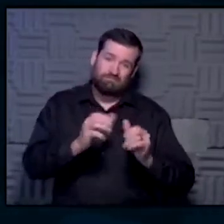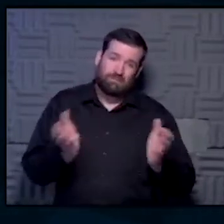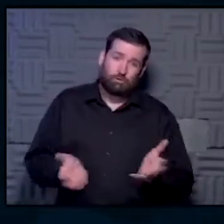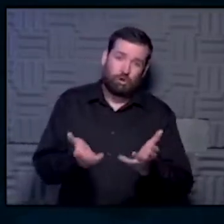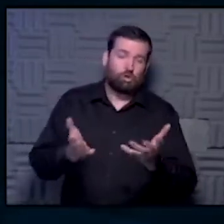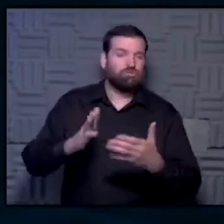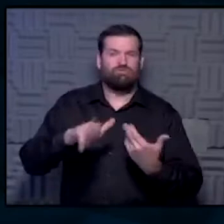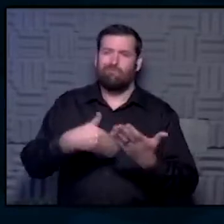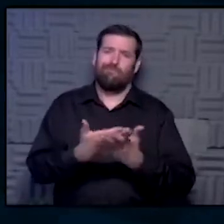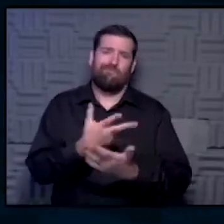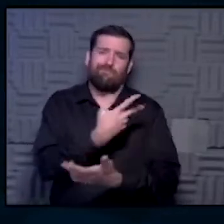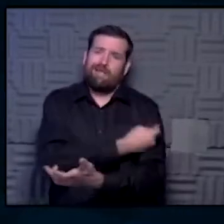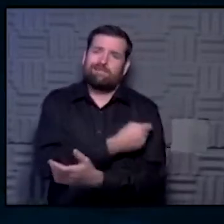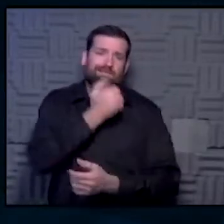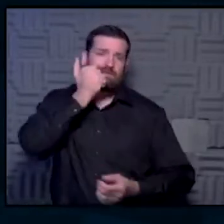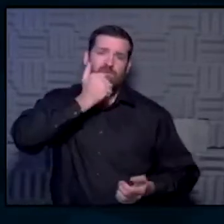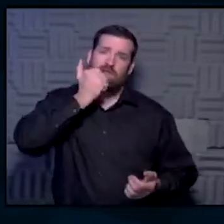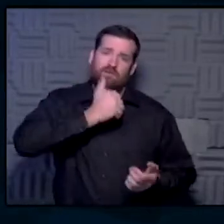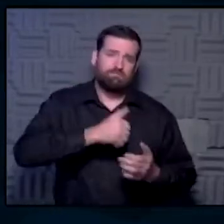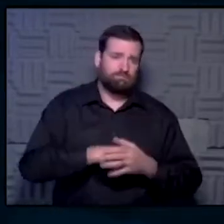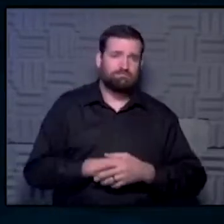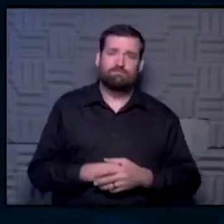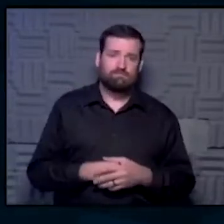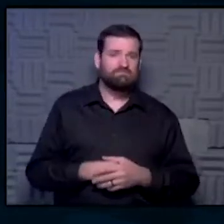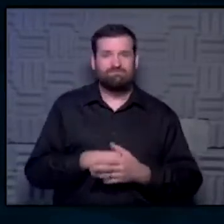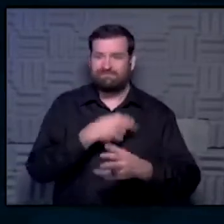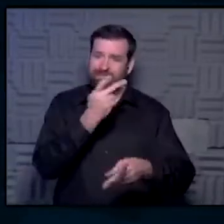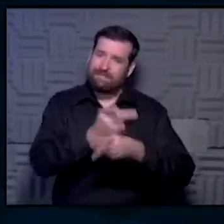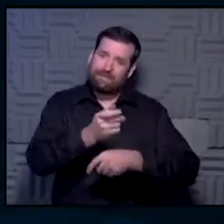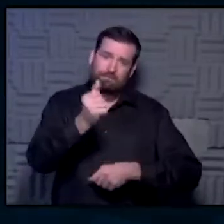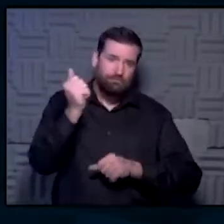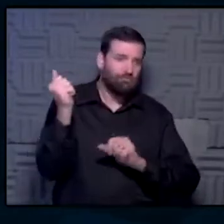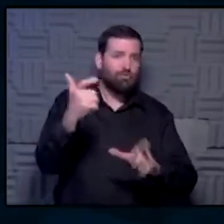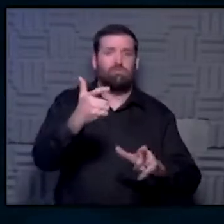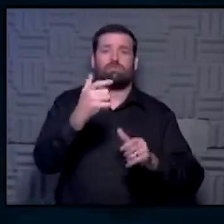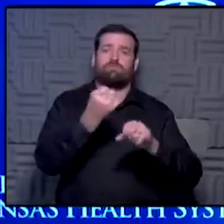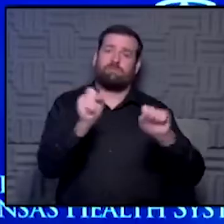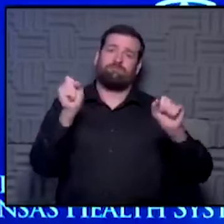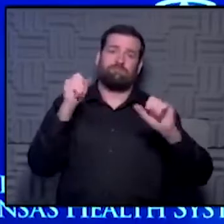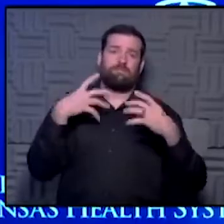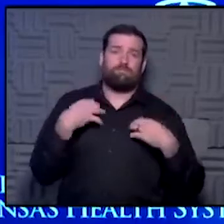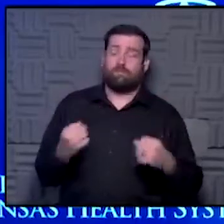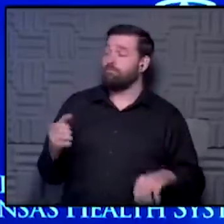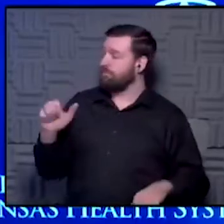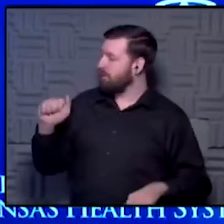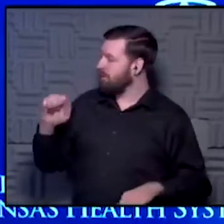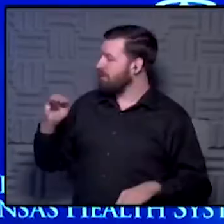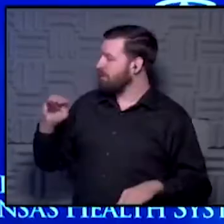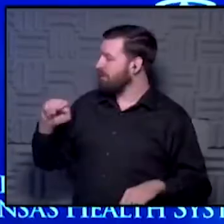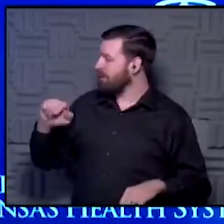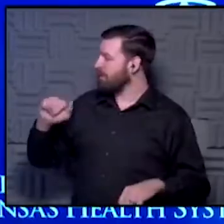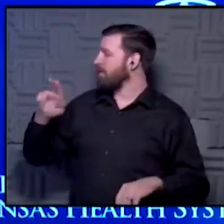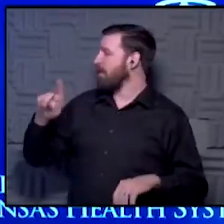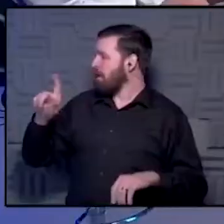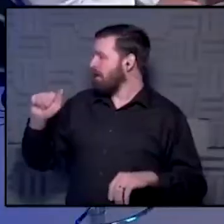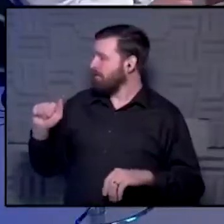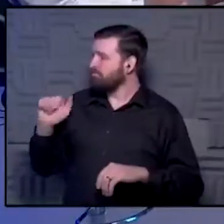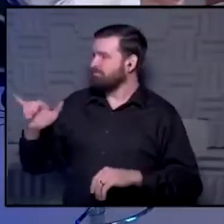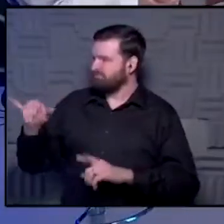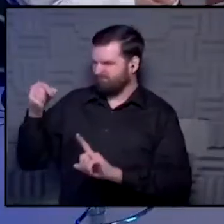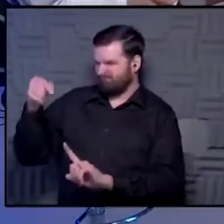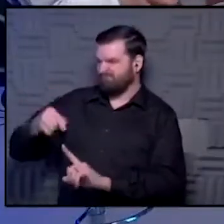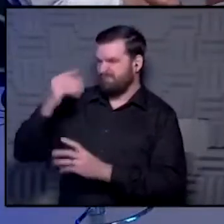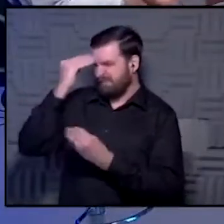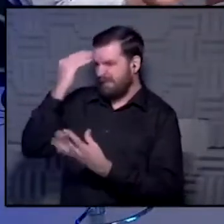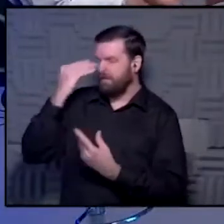we do all vaccines every day, to keep everyone safe and healthy. Yeah, and I think, Amanda, that it's all about that data, which we'll have a chance to